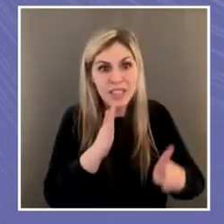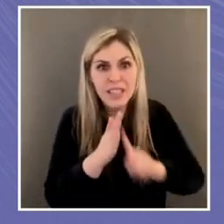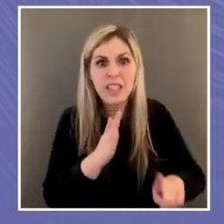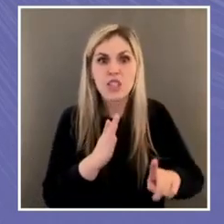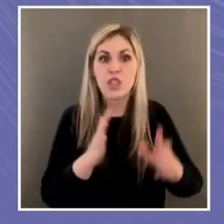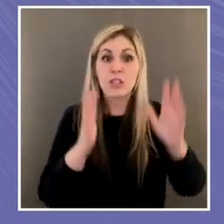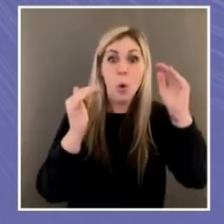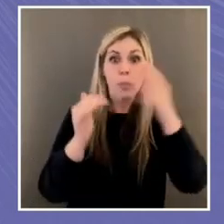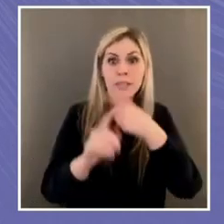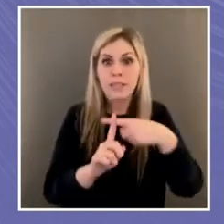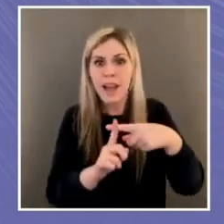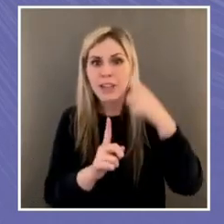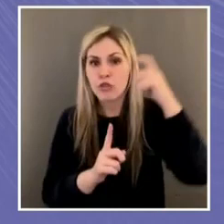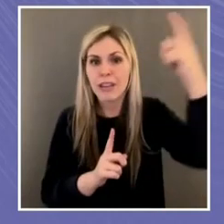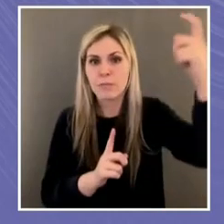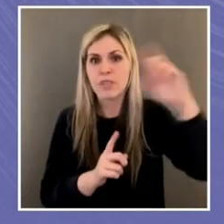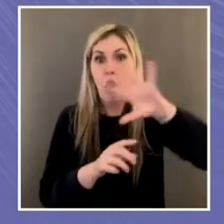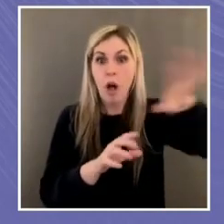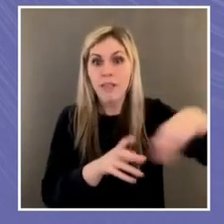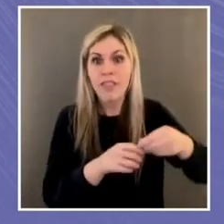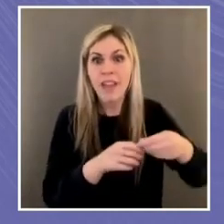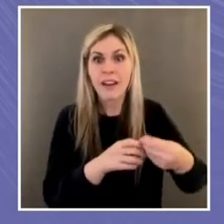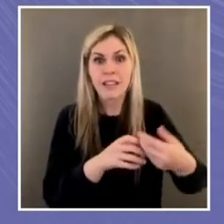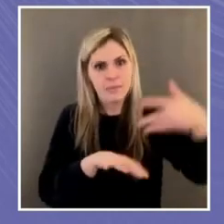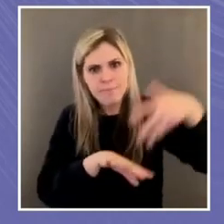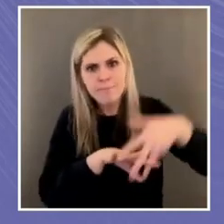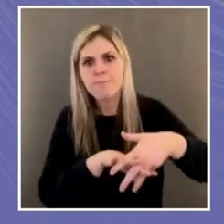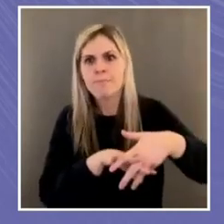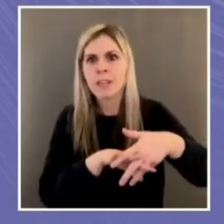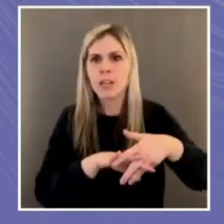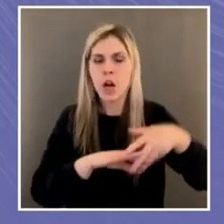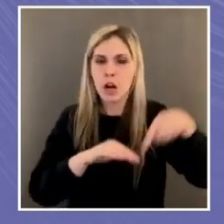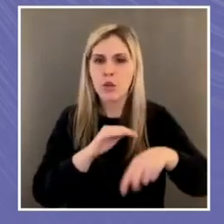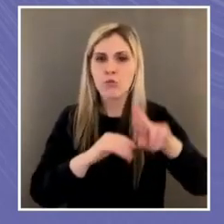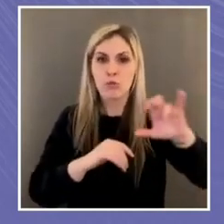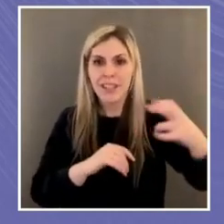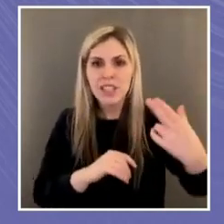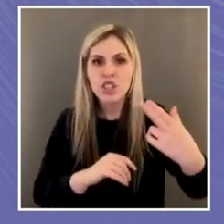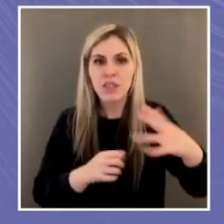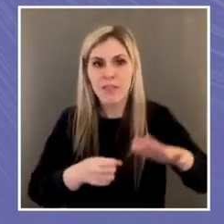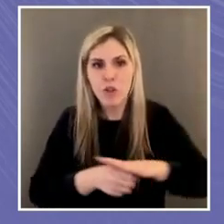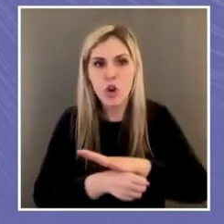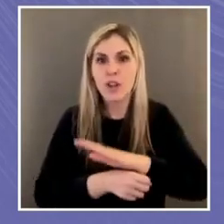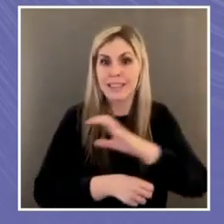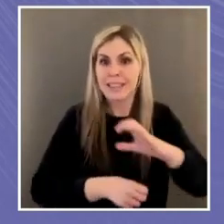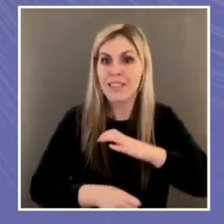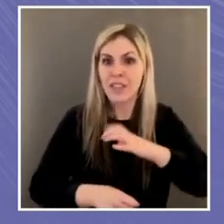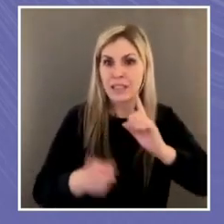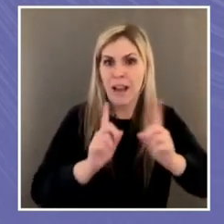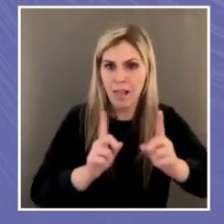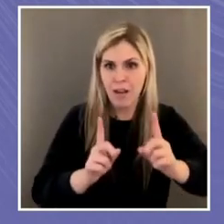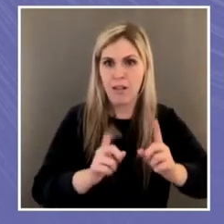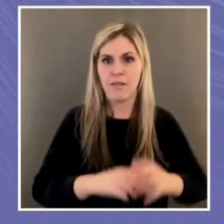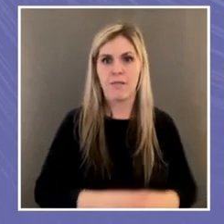dreams are an integral part of a rich, full-throated civic dialogue.